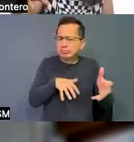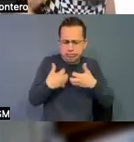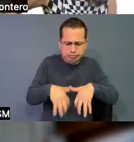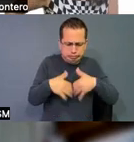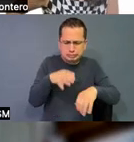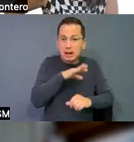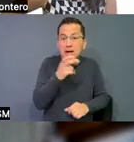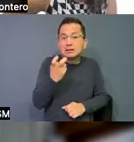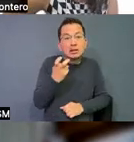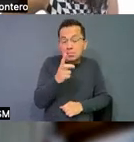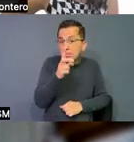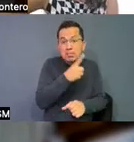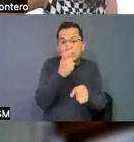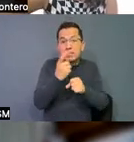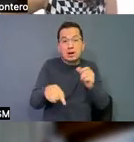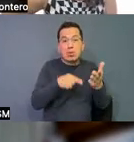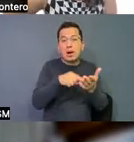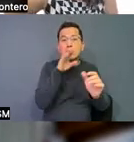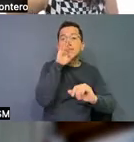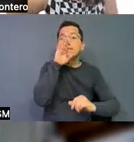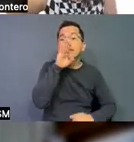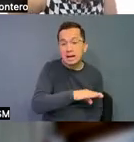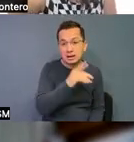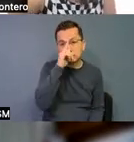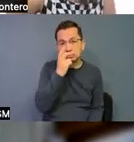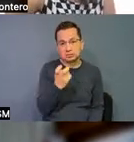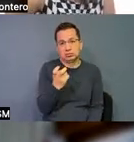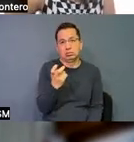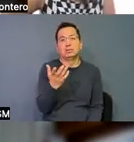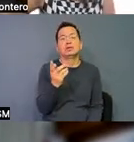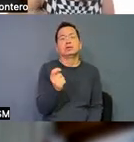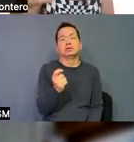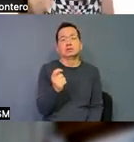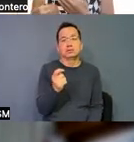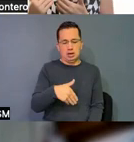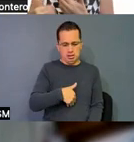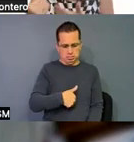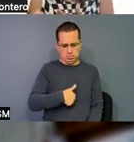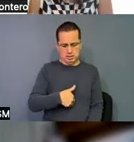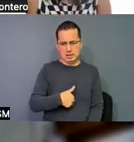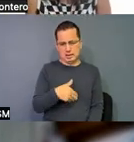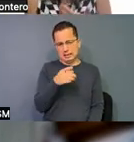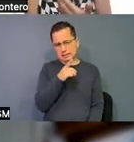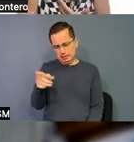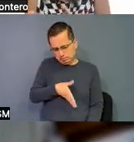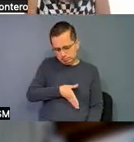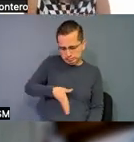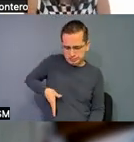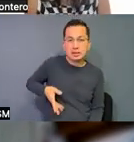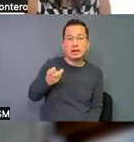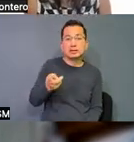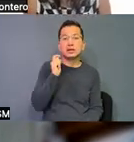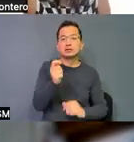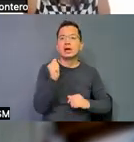first, when you get like a pinch in the right side part of your abdomen, that is the first manifestation of